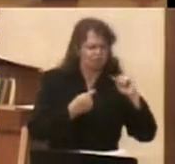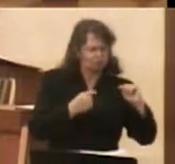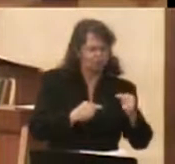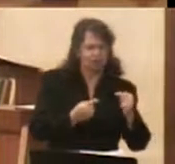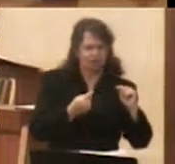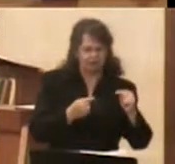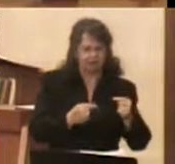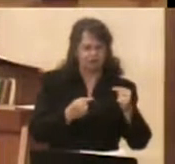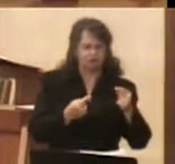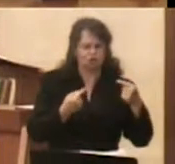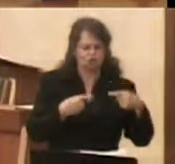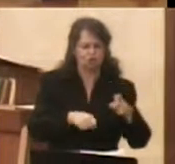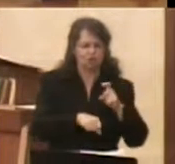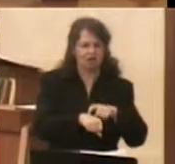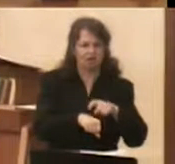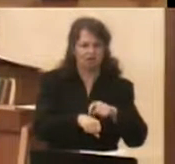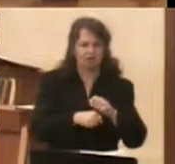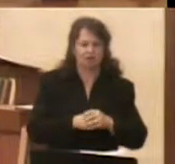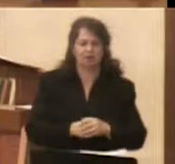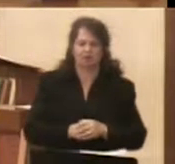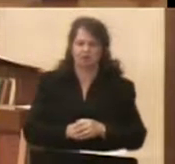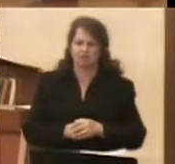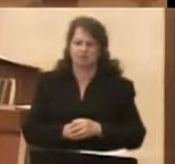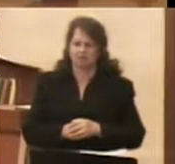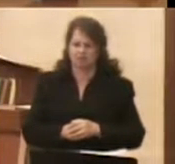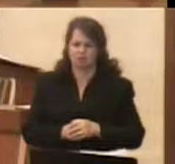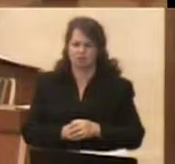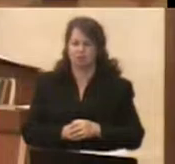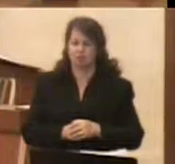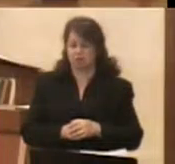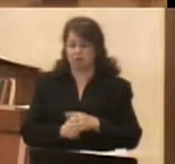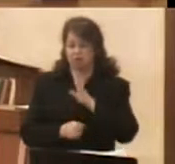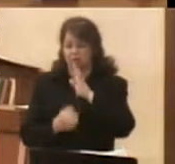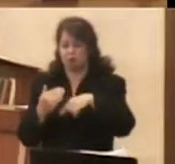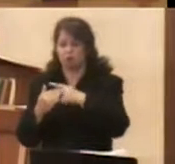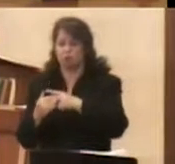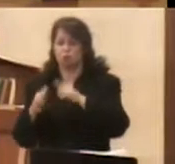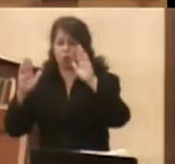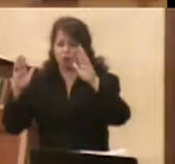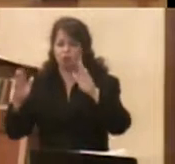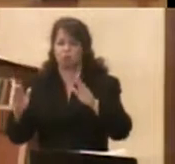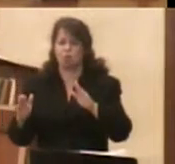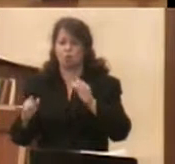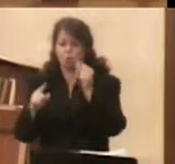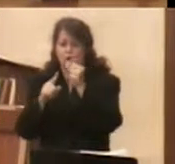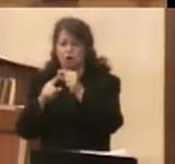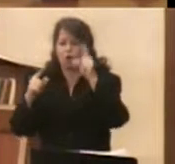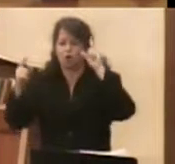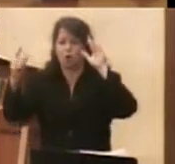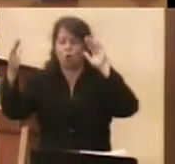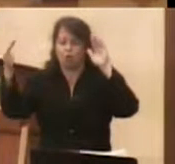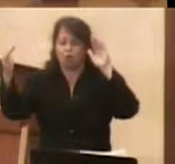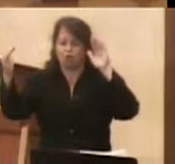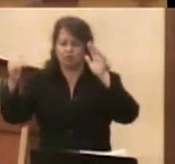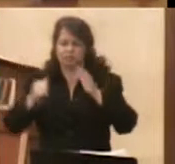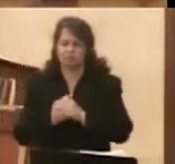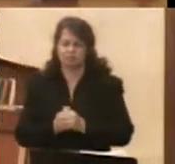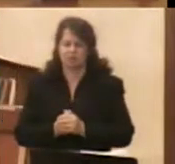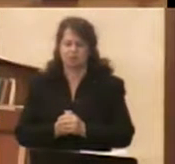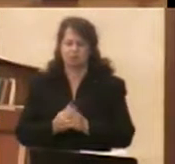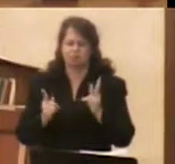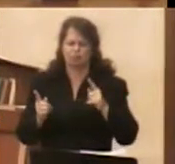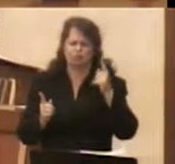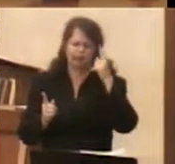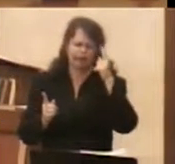earlier, this great word of hope. Oftentimes, Revelation is misinterpreted because